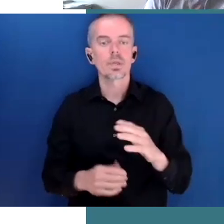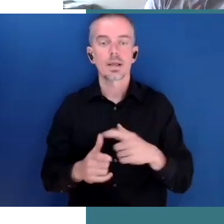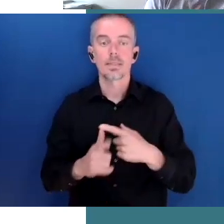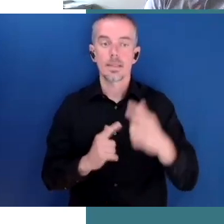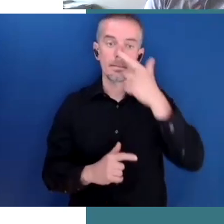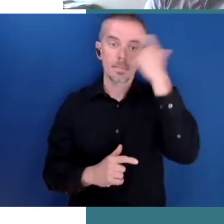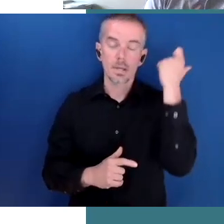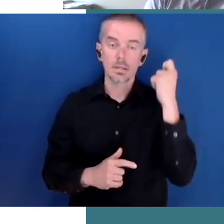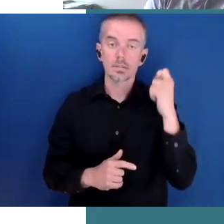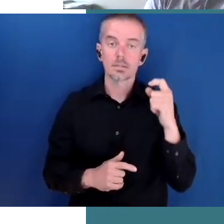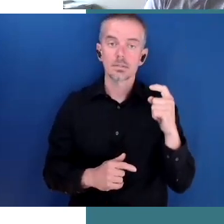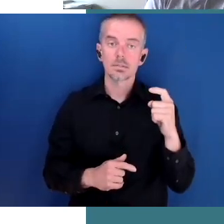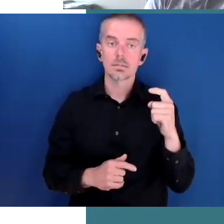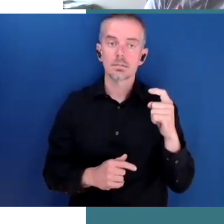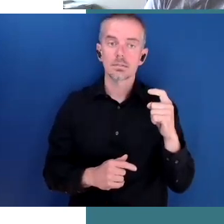those